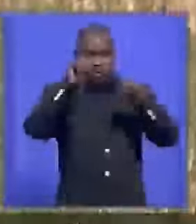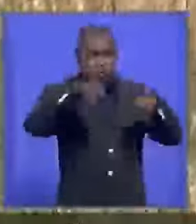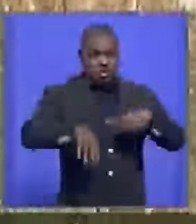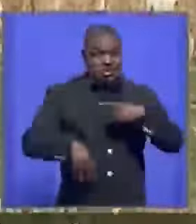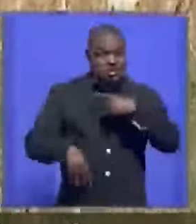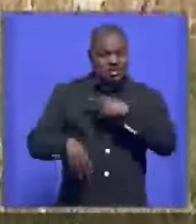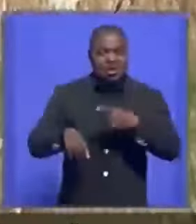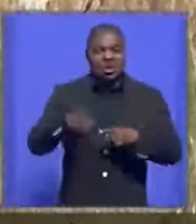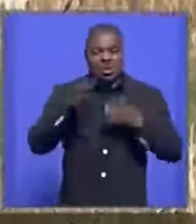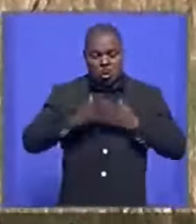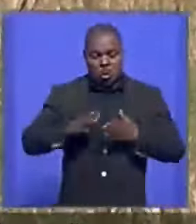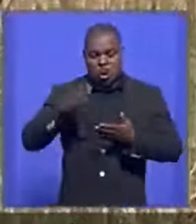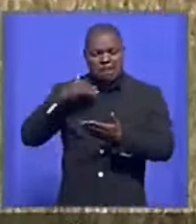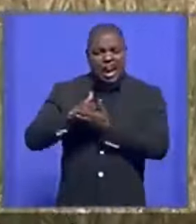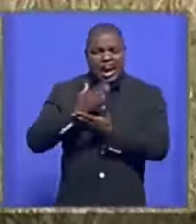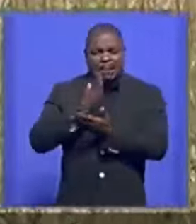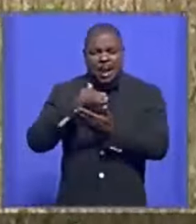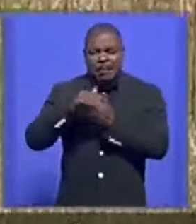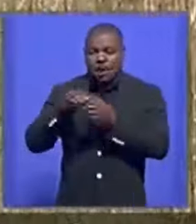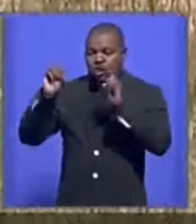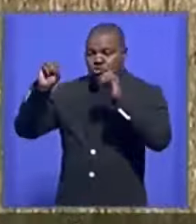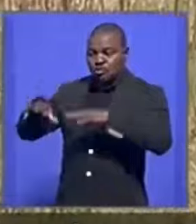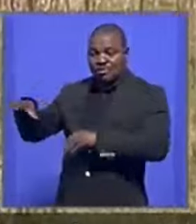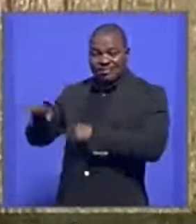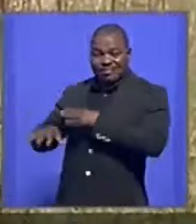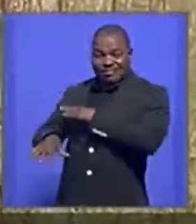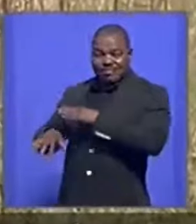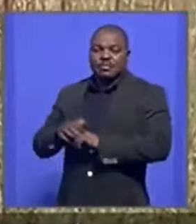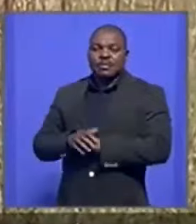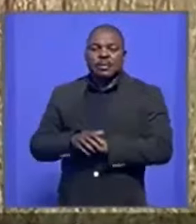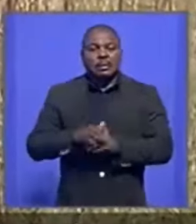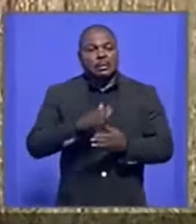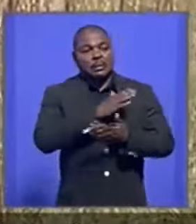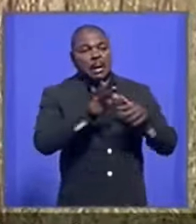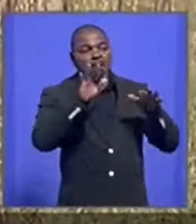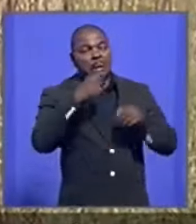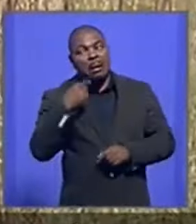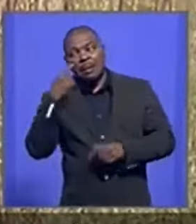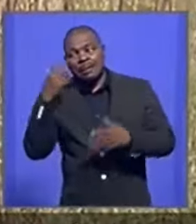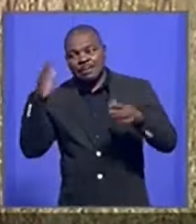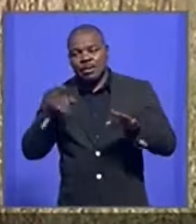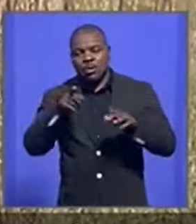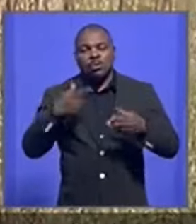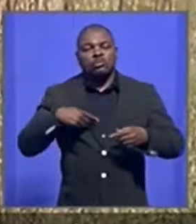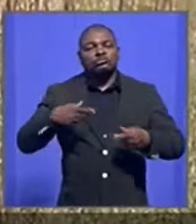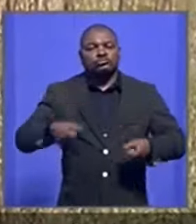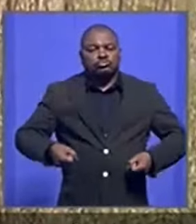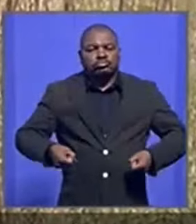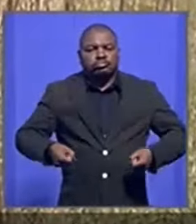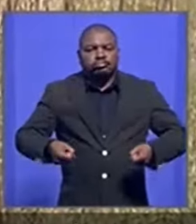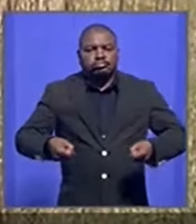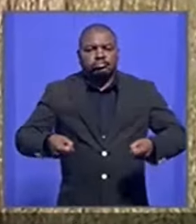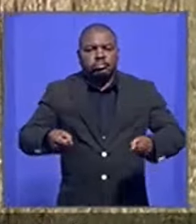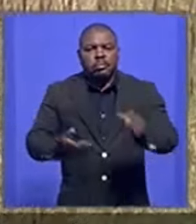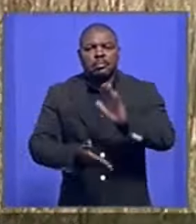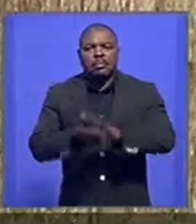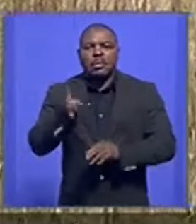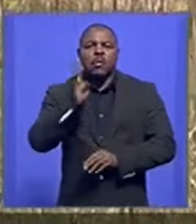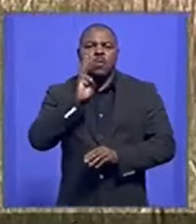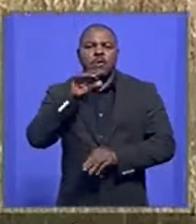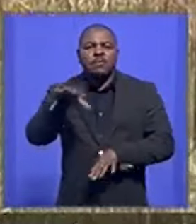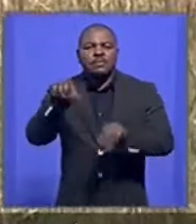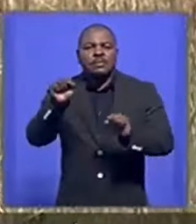se kgabetlheletse. Go begwa go na le ba mo boneng a kgorometsa kiribae go a nokeng ka letsatsi